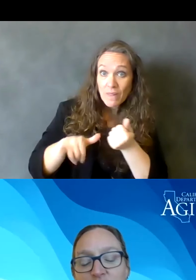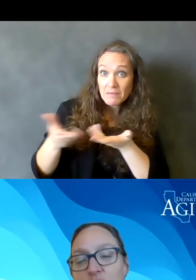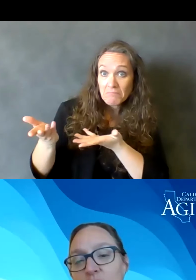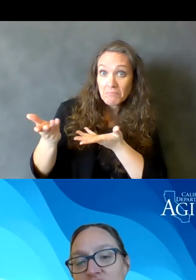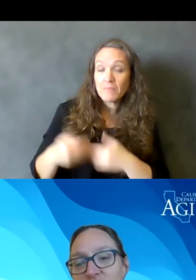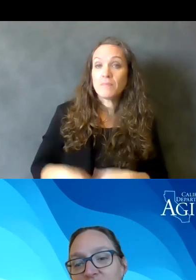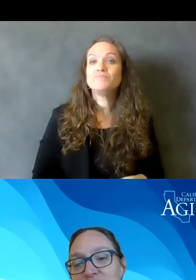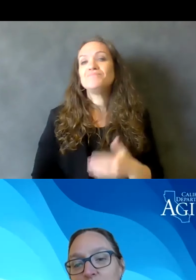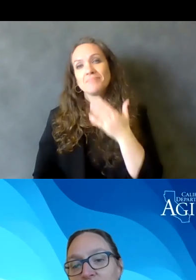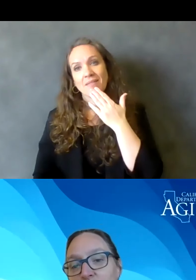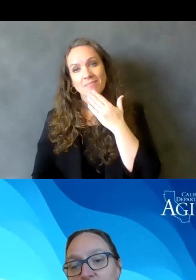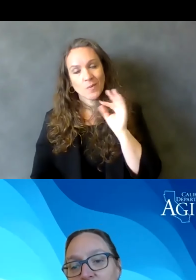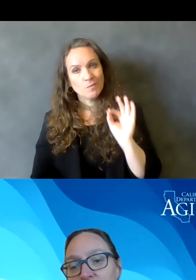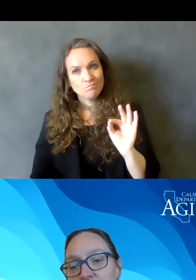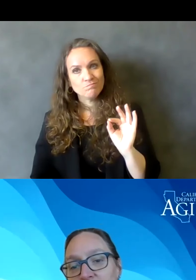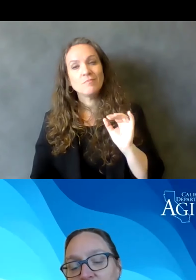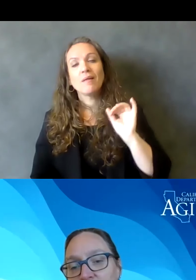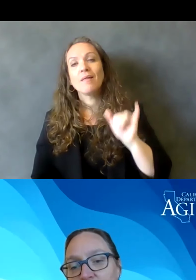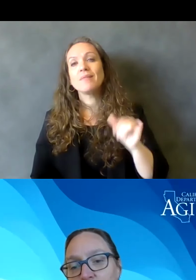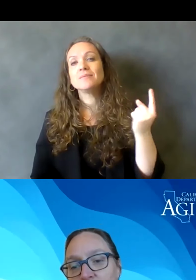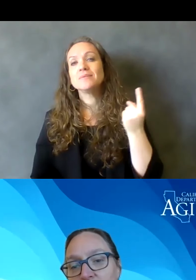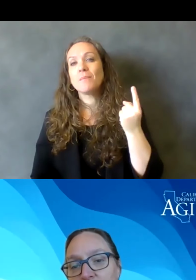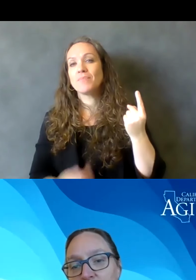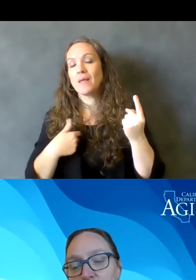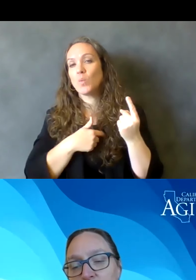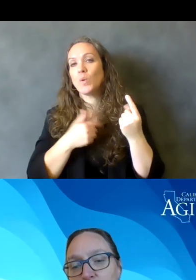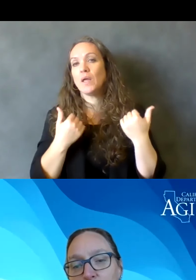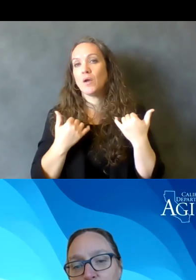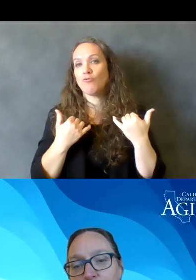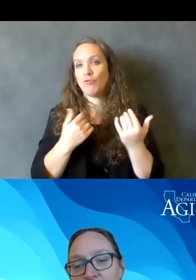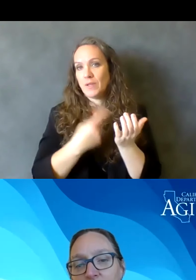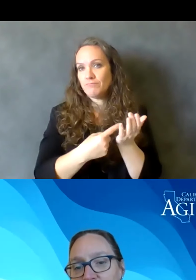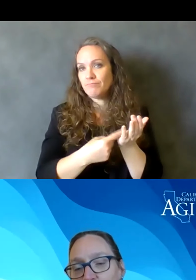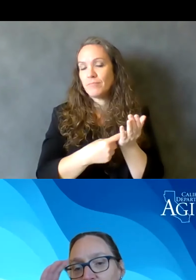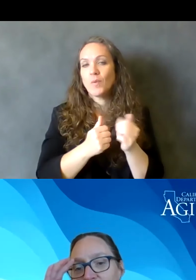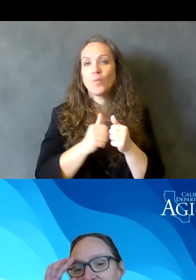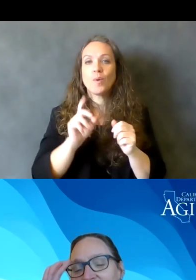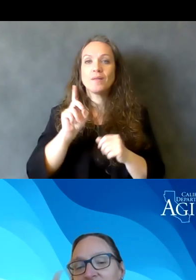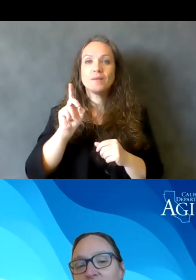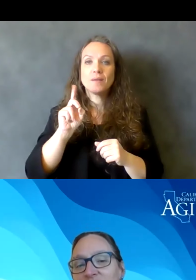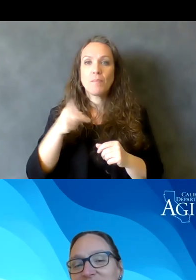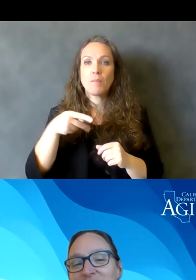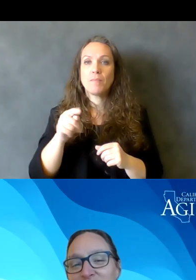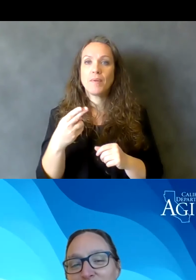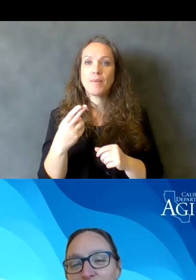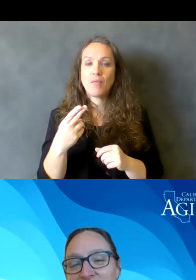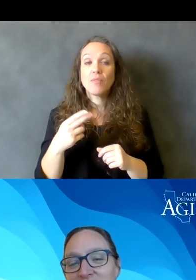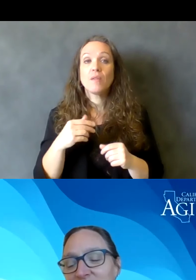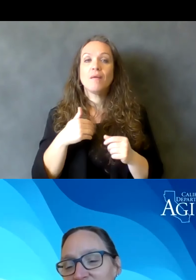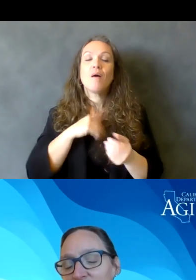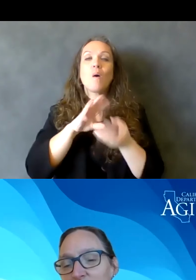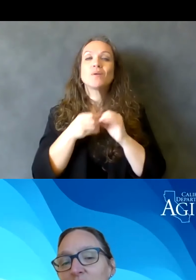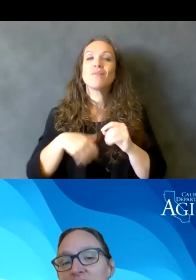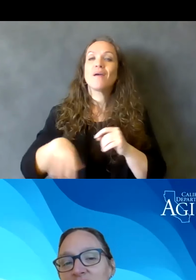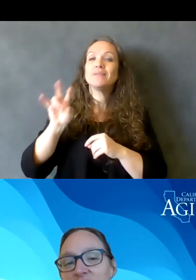Thank you for the question. And that's something that we are in dialogue with the Department of Public Health, as well as there's 7 departments